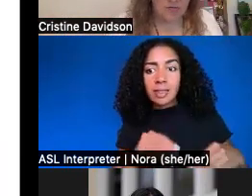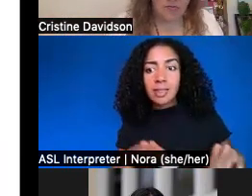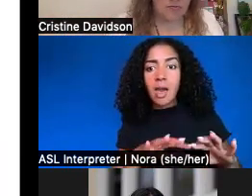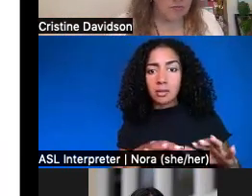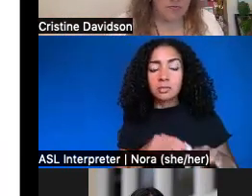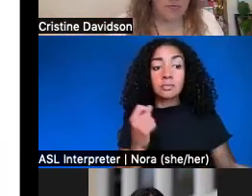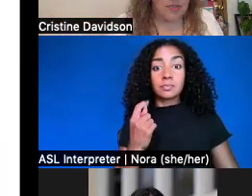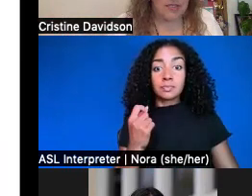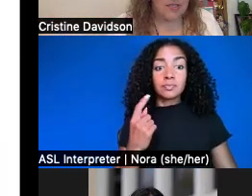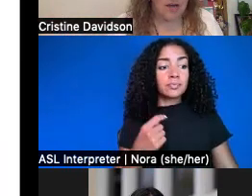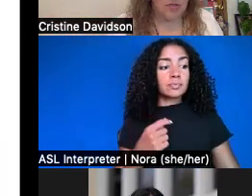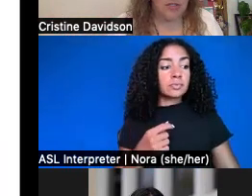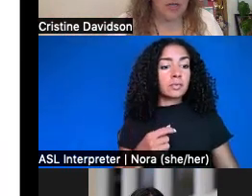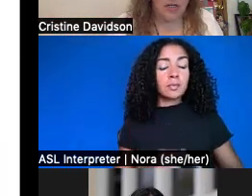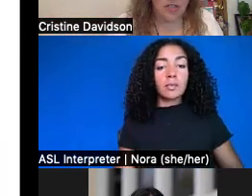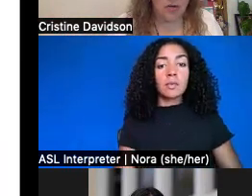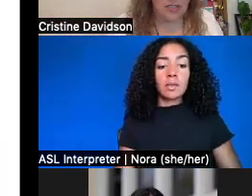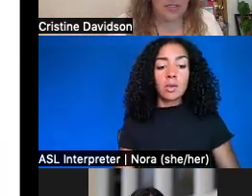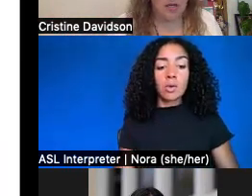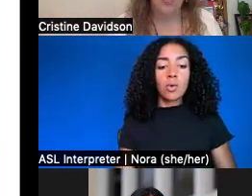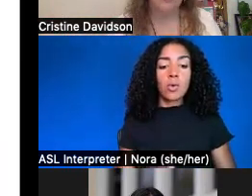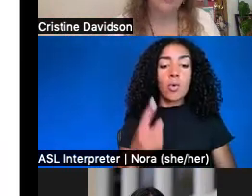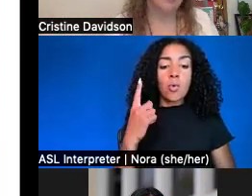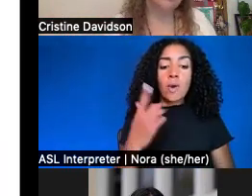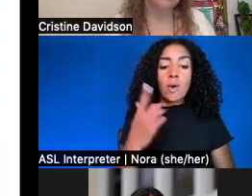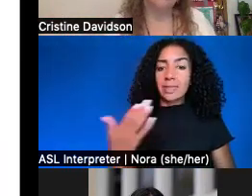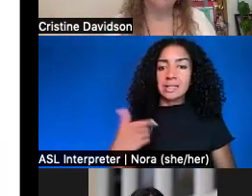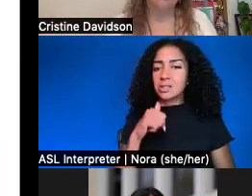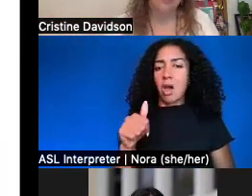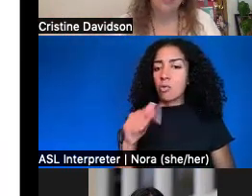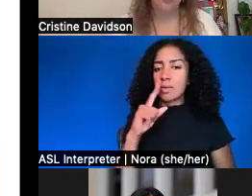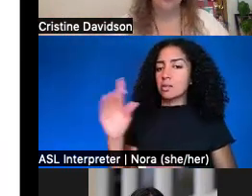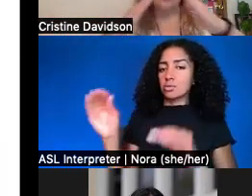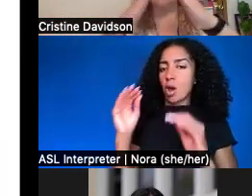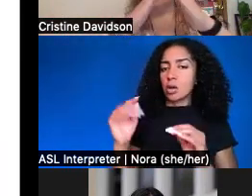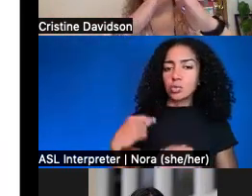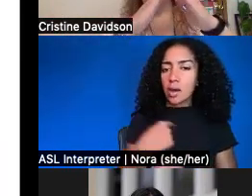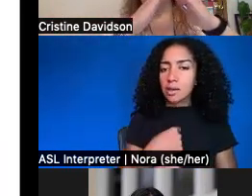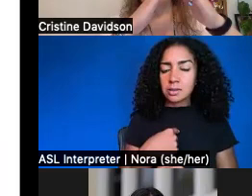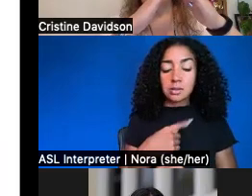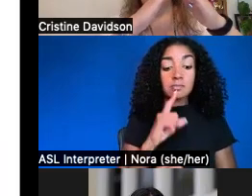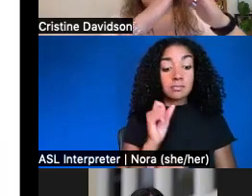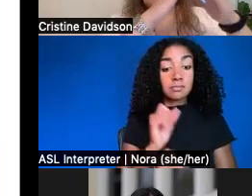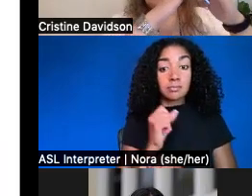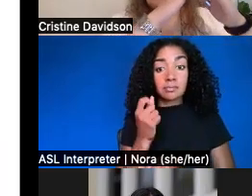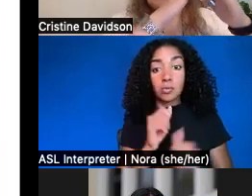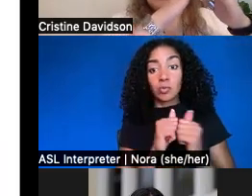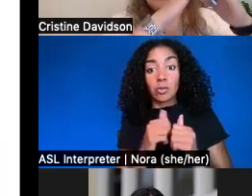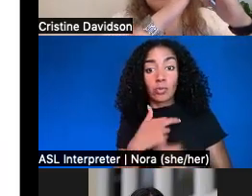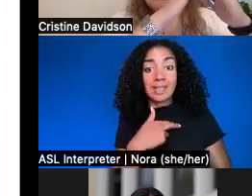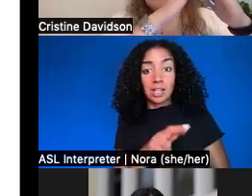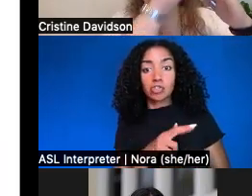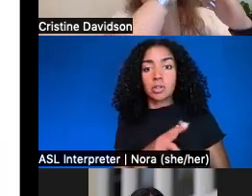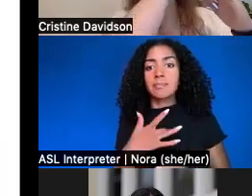that is not really taught to us, and it's actually with religion, it is taught